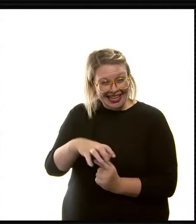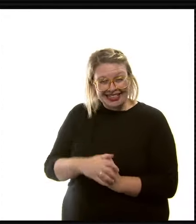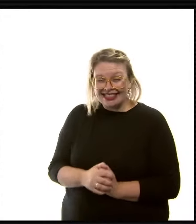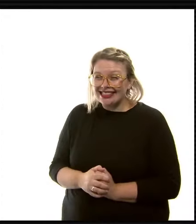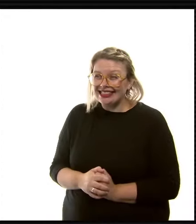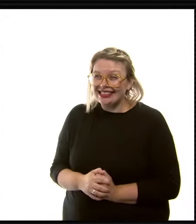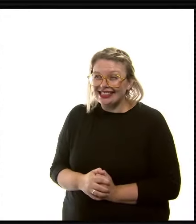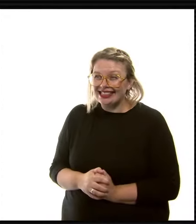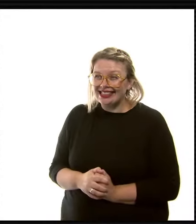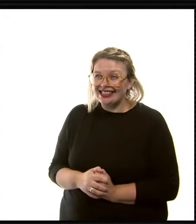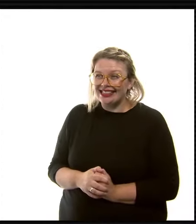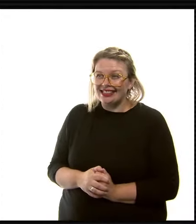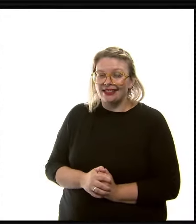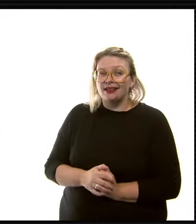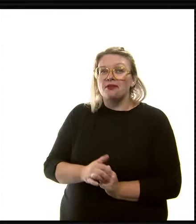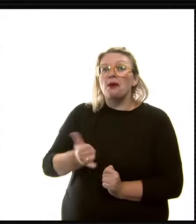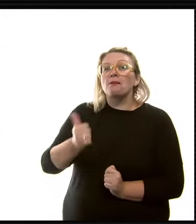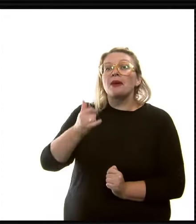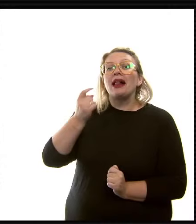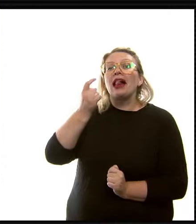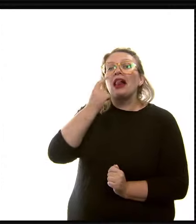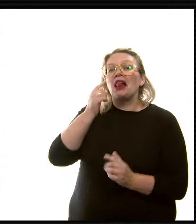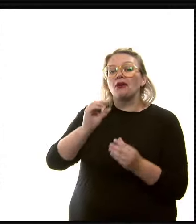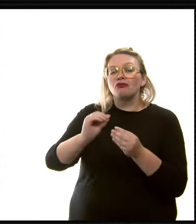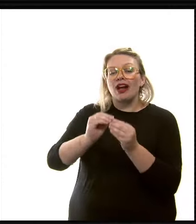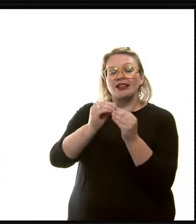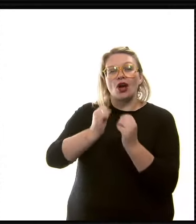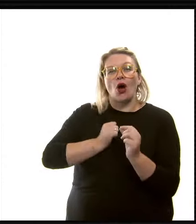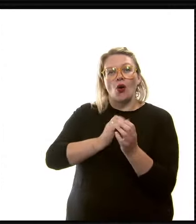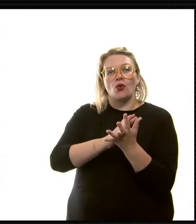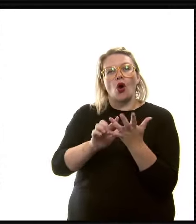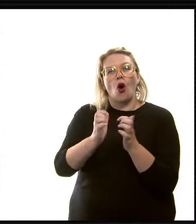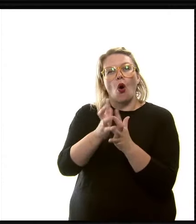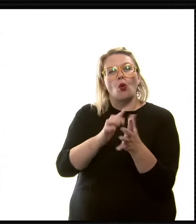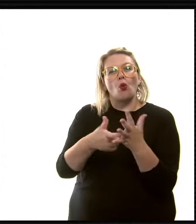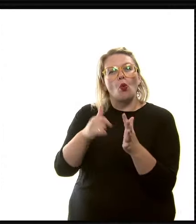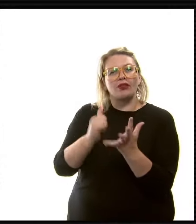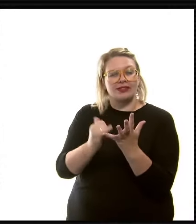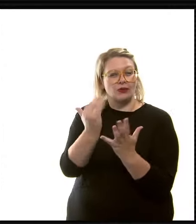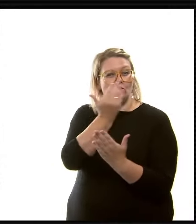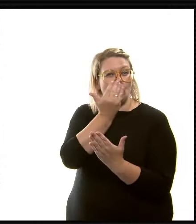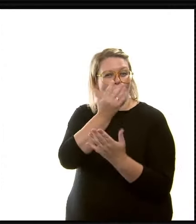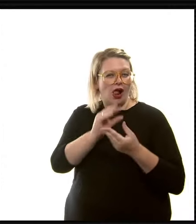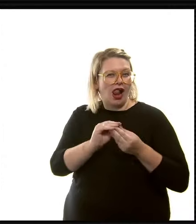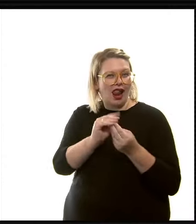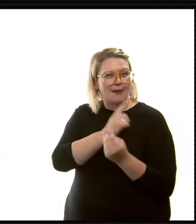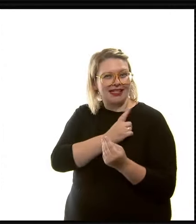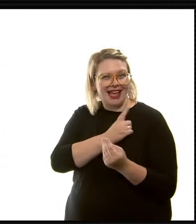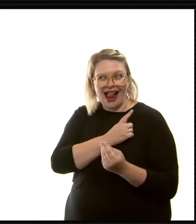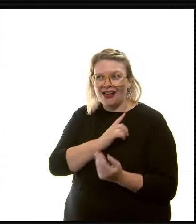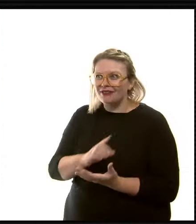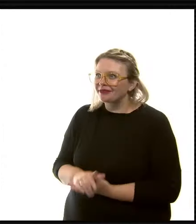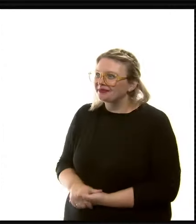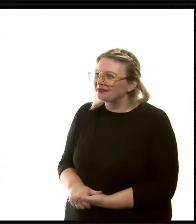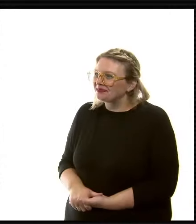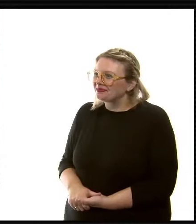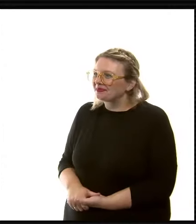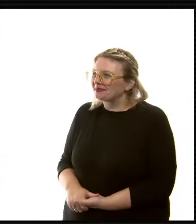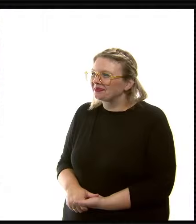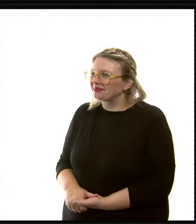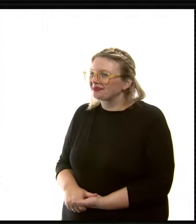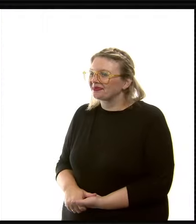I actually might have a go at a little Hogwarts construction myself while we watch this. Oh, okay. Yeah, run VT, I'll get on with it.